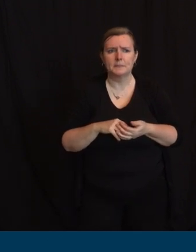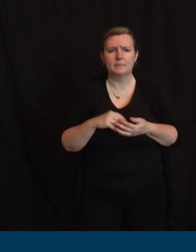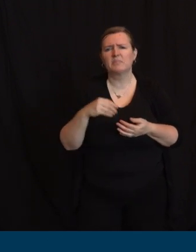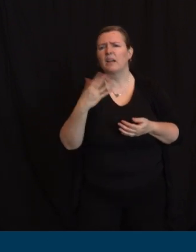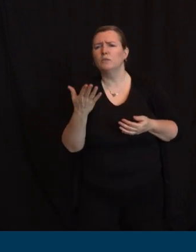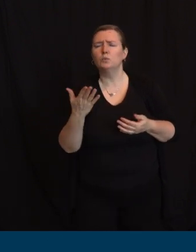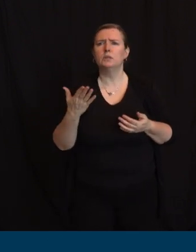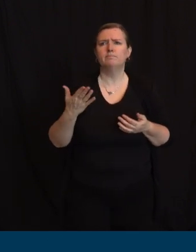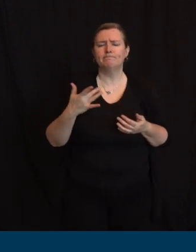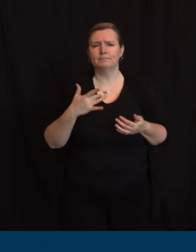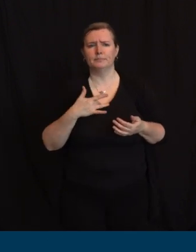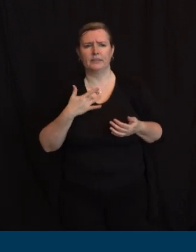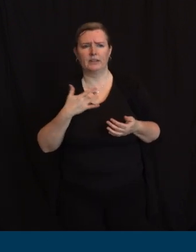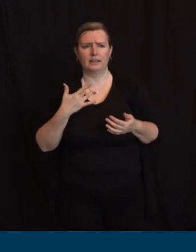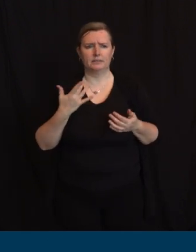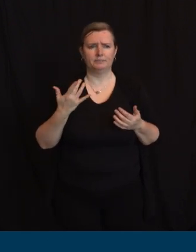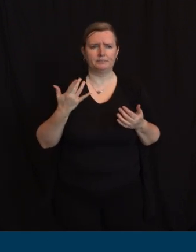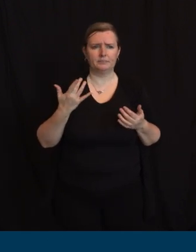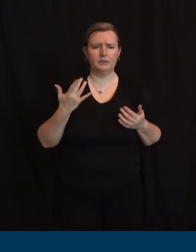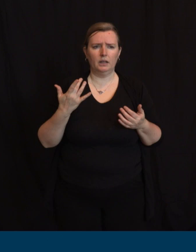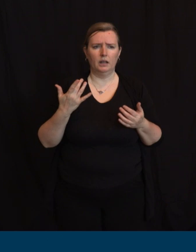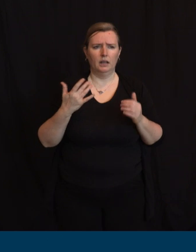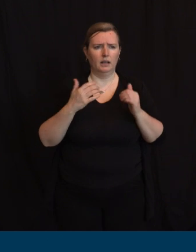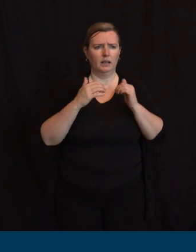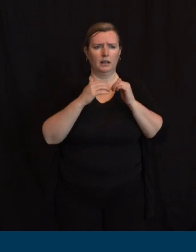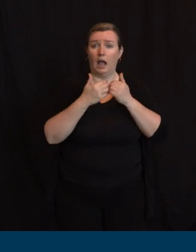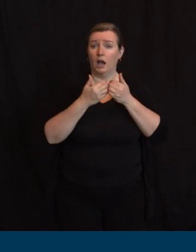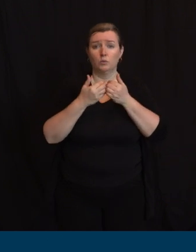organizations, facilities are trying to comply.